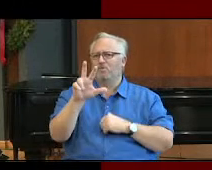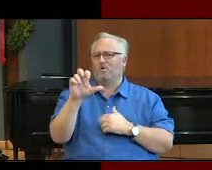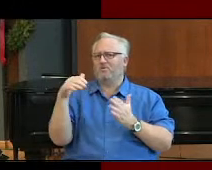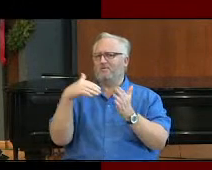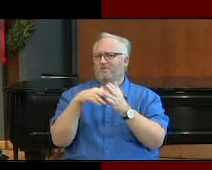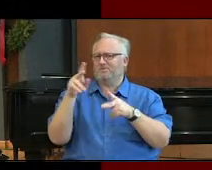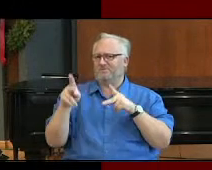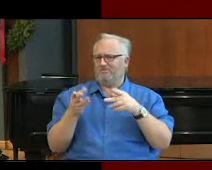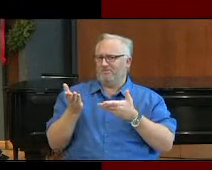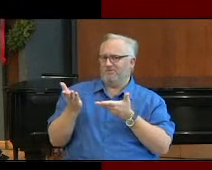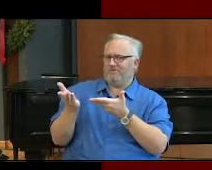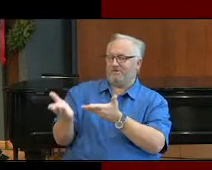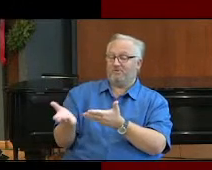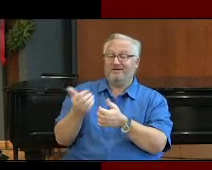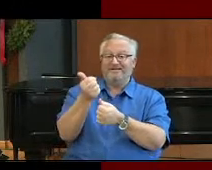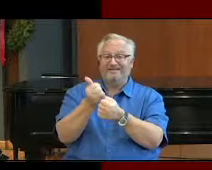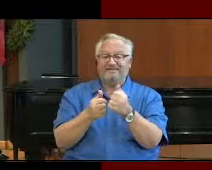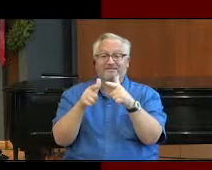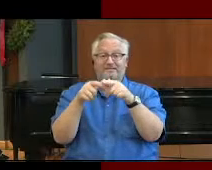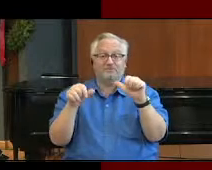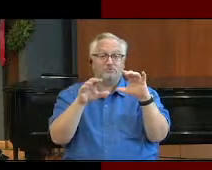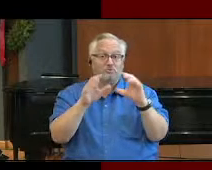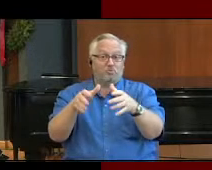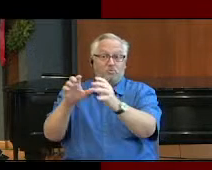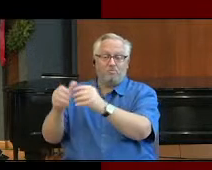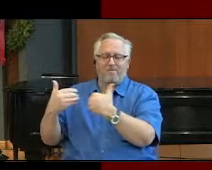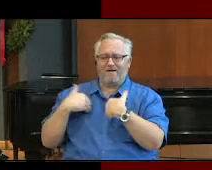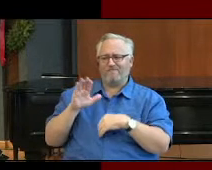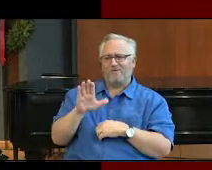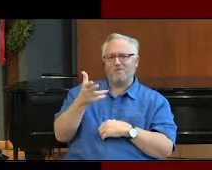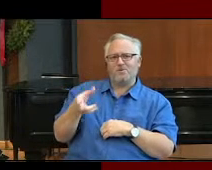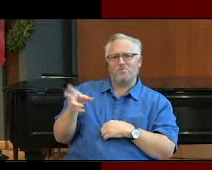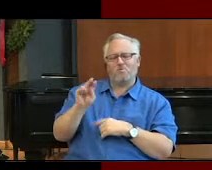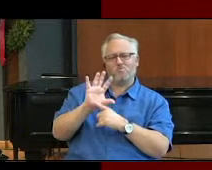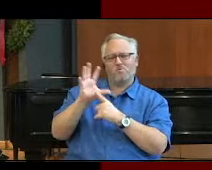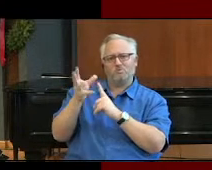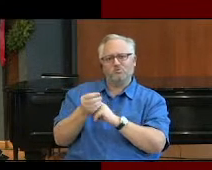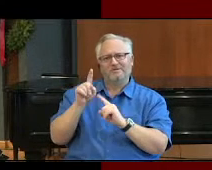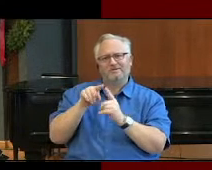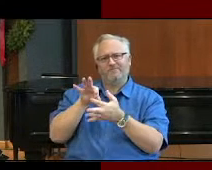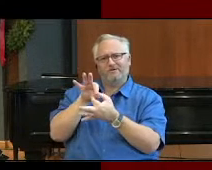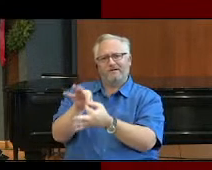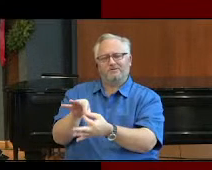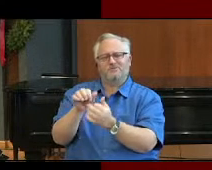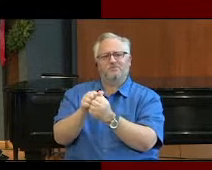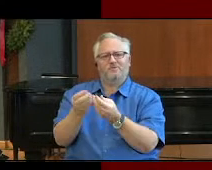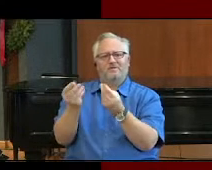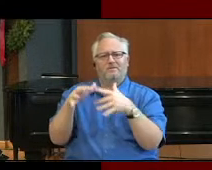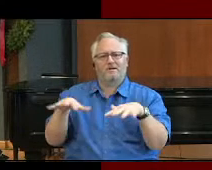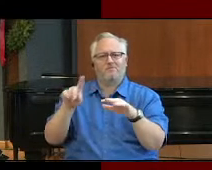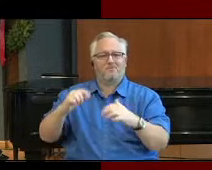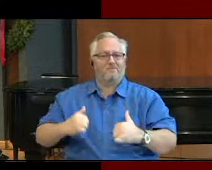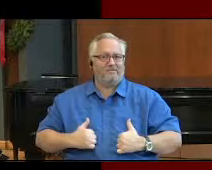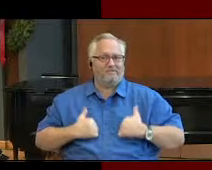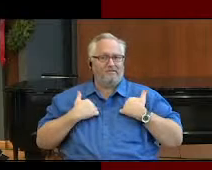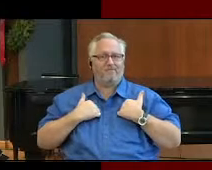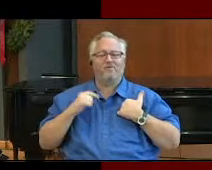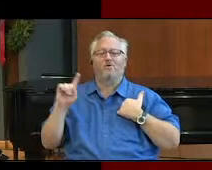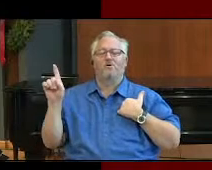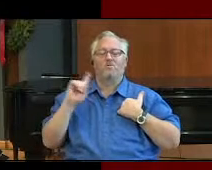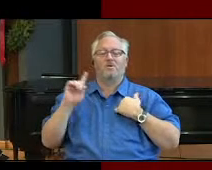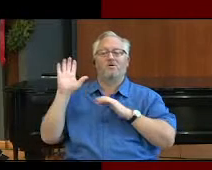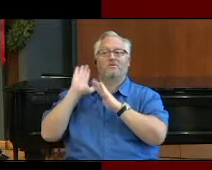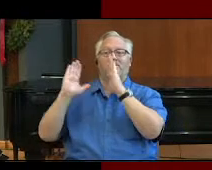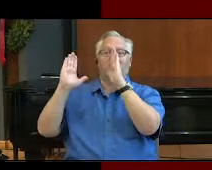300,000 people. Each linguistic group has its own culture and connection to the land where they live and where their ancestors are